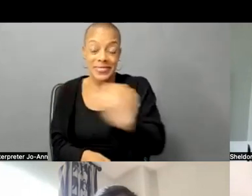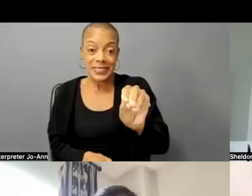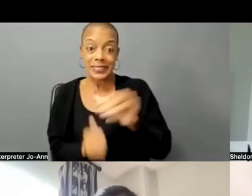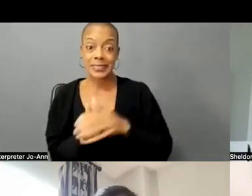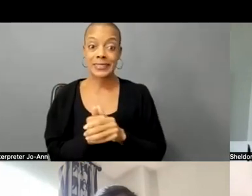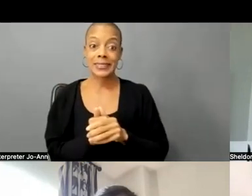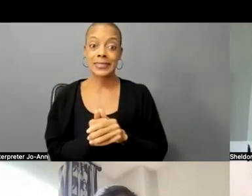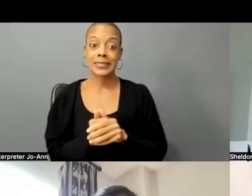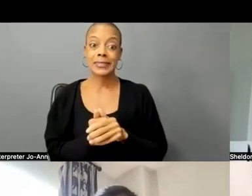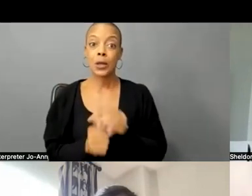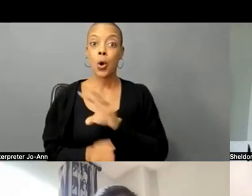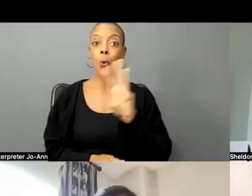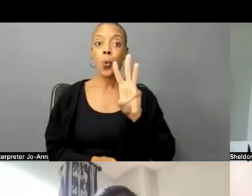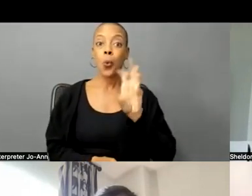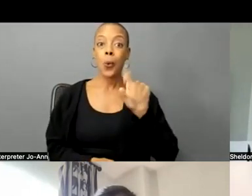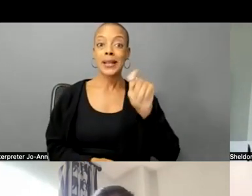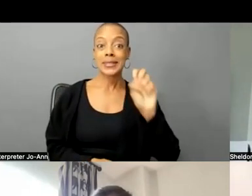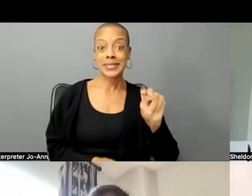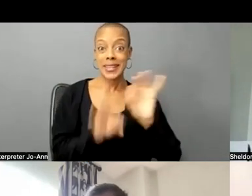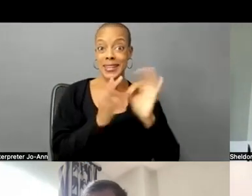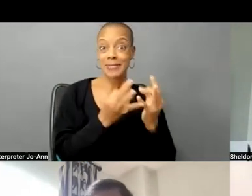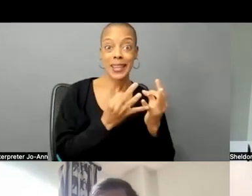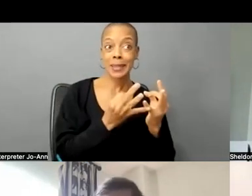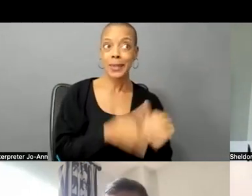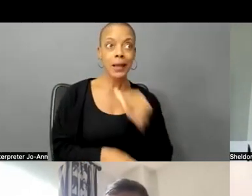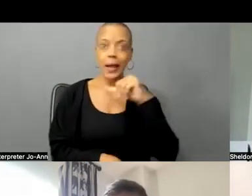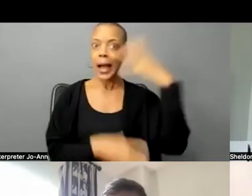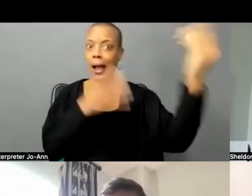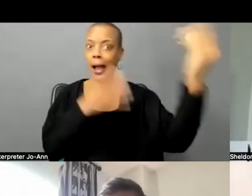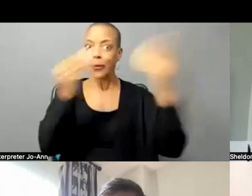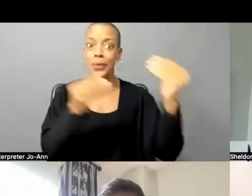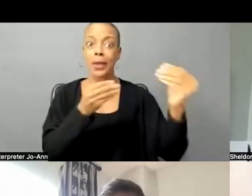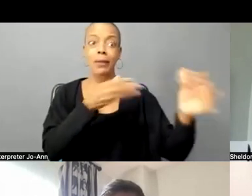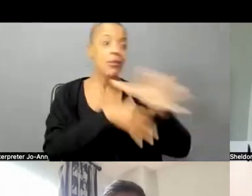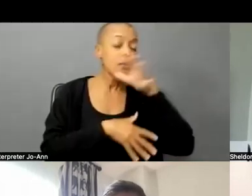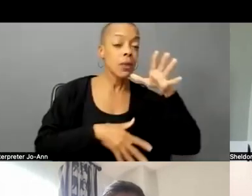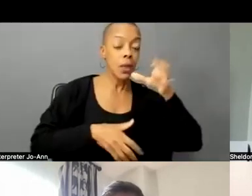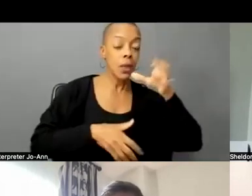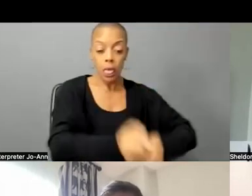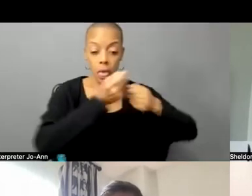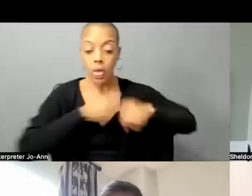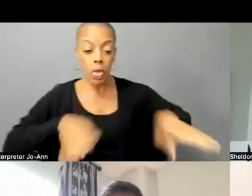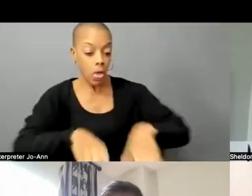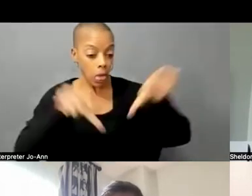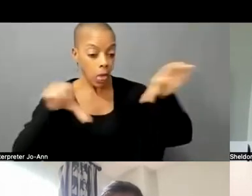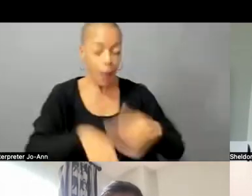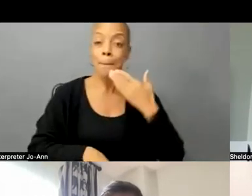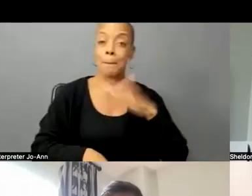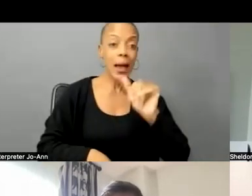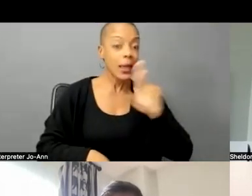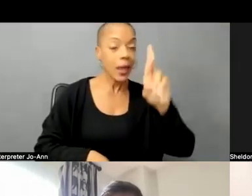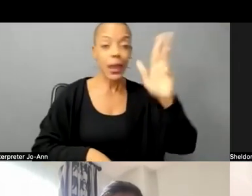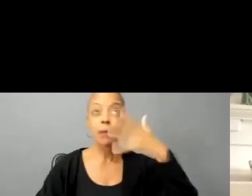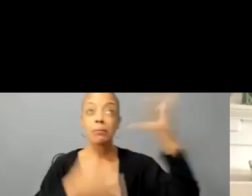family is not out in the fields with the bad air quality out there. They're not the ones who are laboring. It's migrant workers,